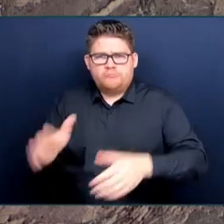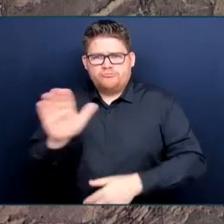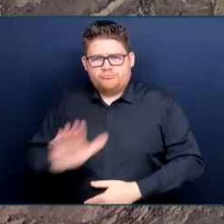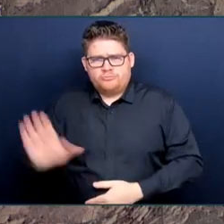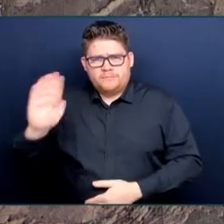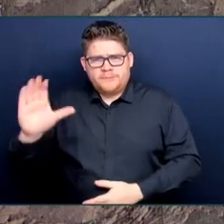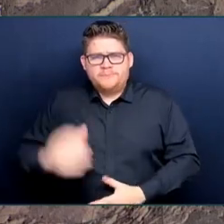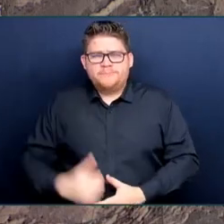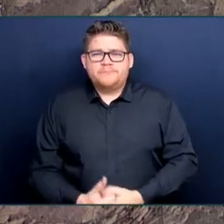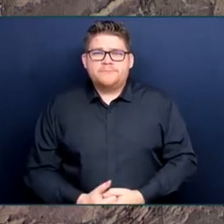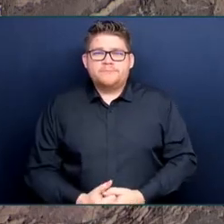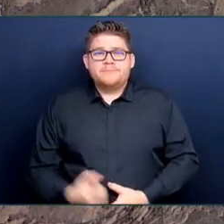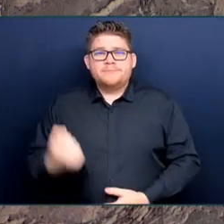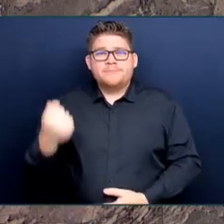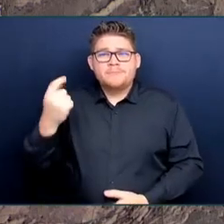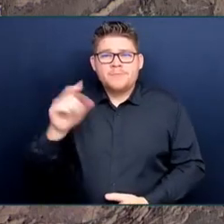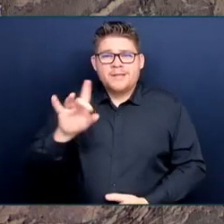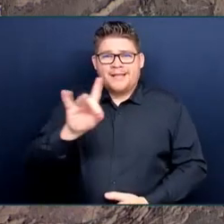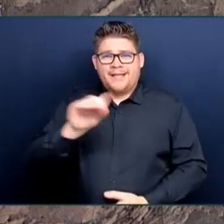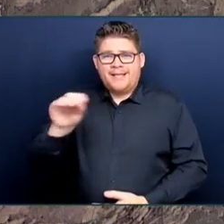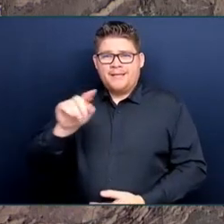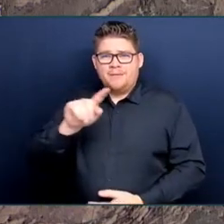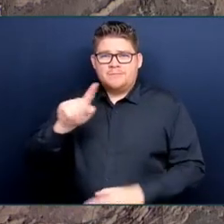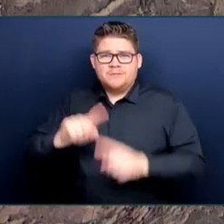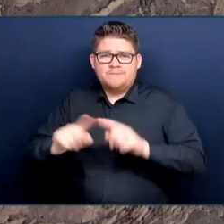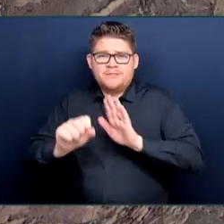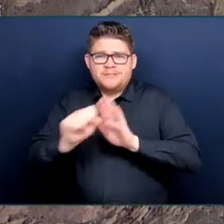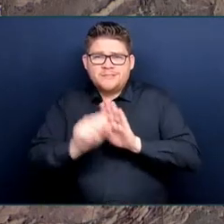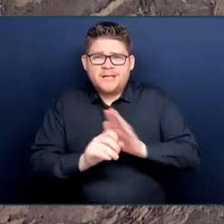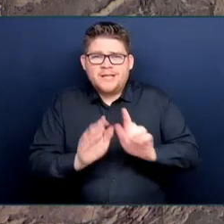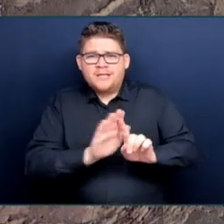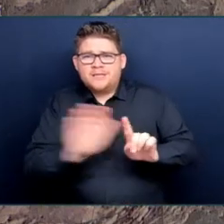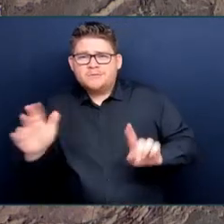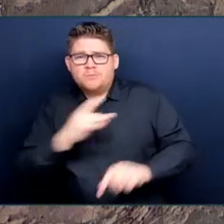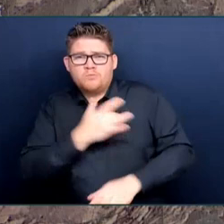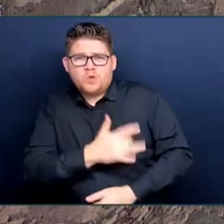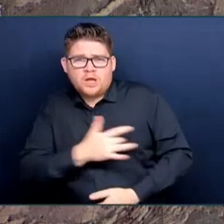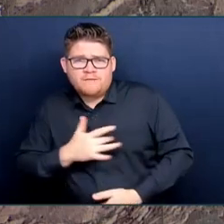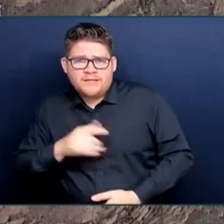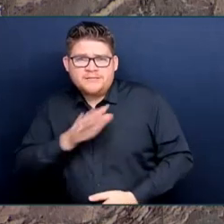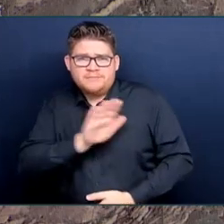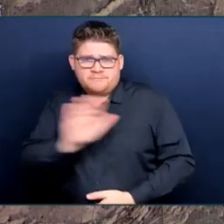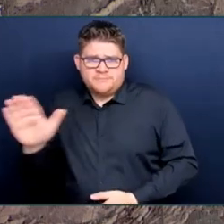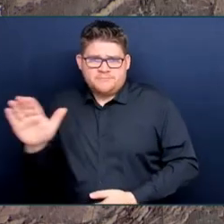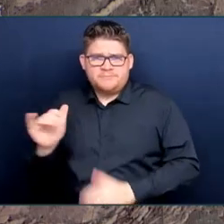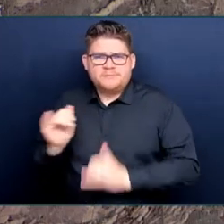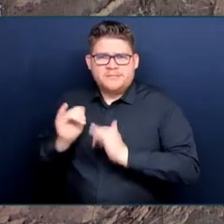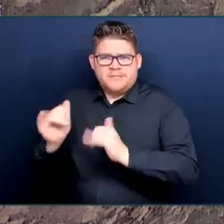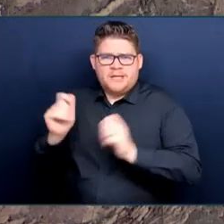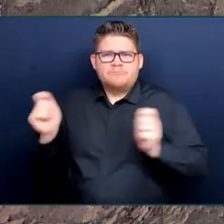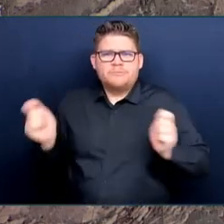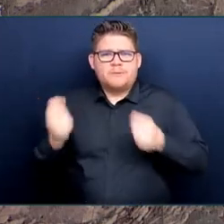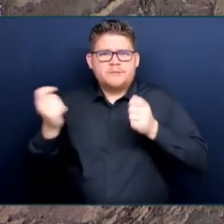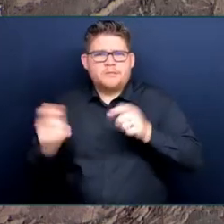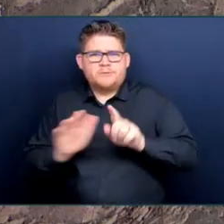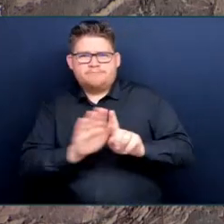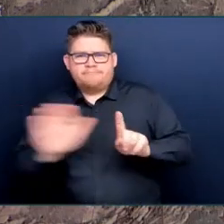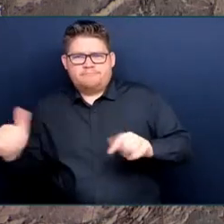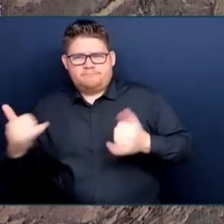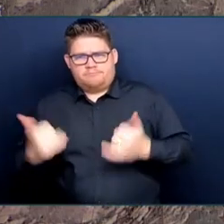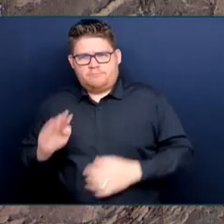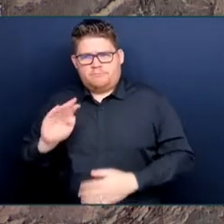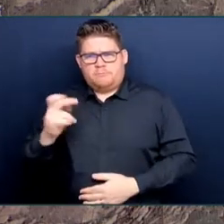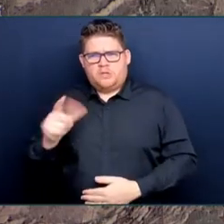celebrate March 20 as the Internationale of the Francophonie. The French is an ocean with thousand reflections,